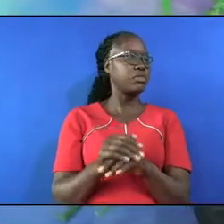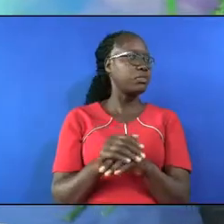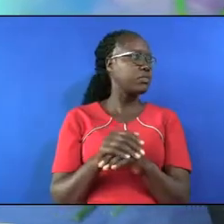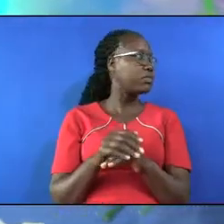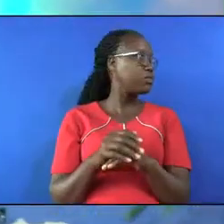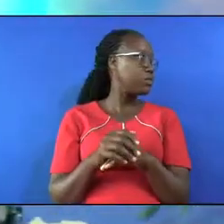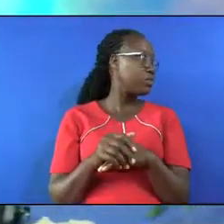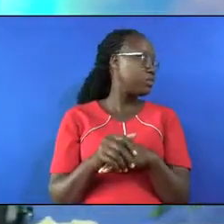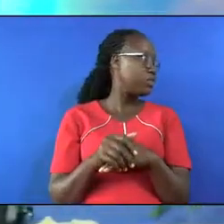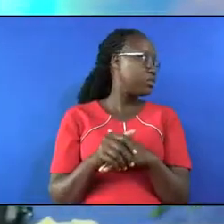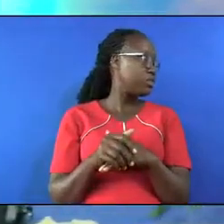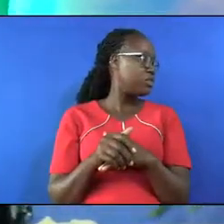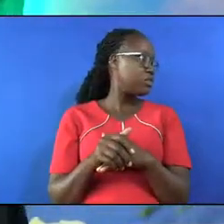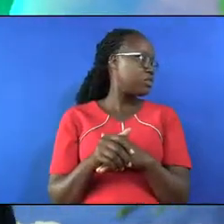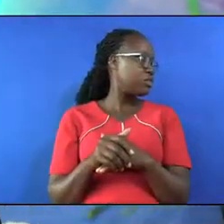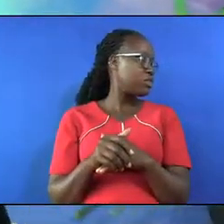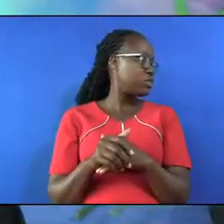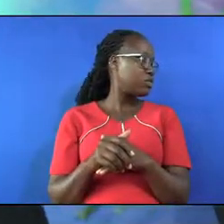here.